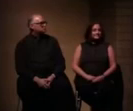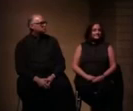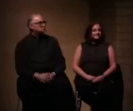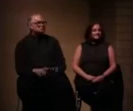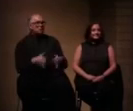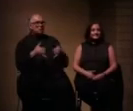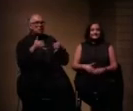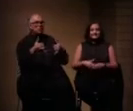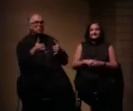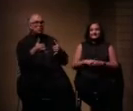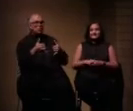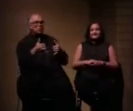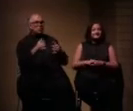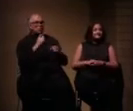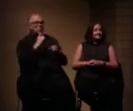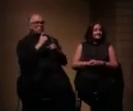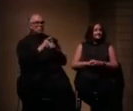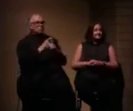to.